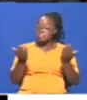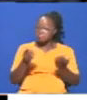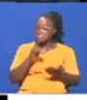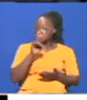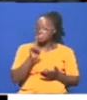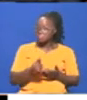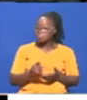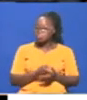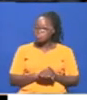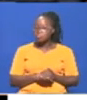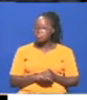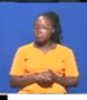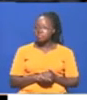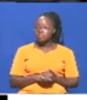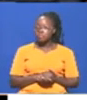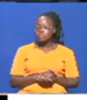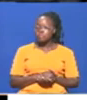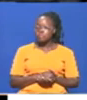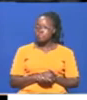The